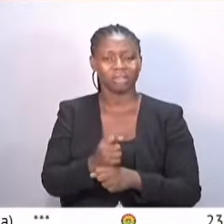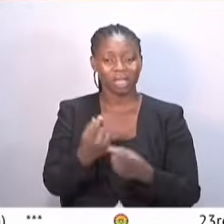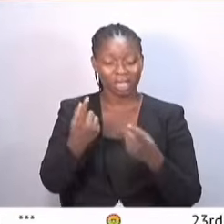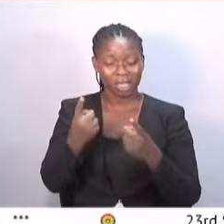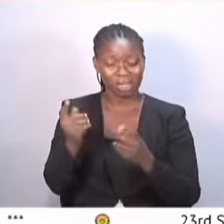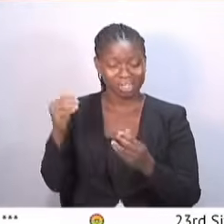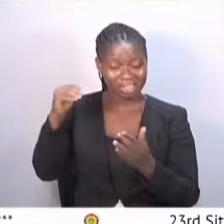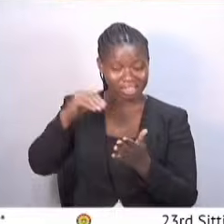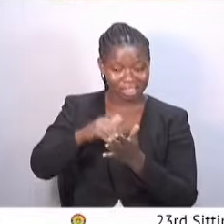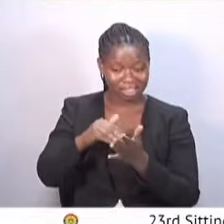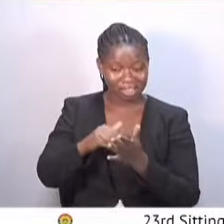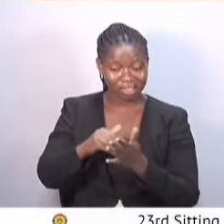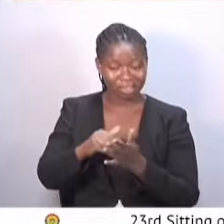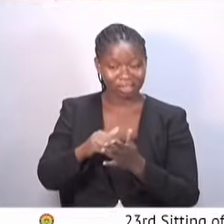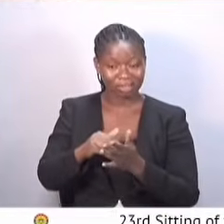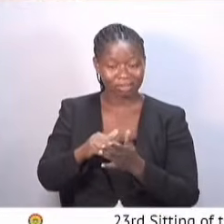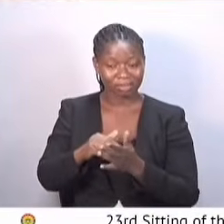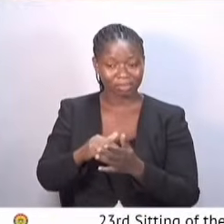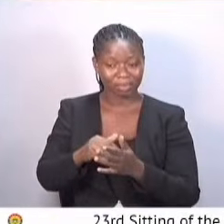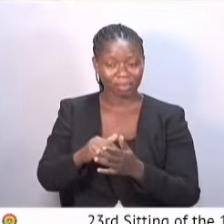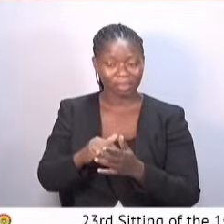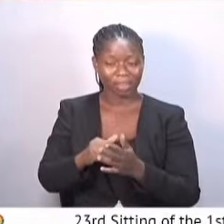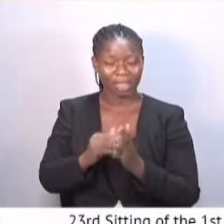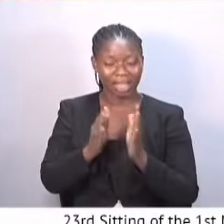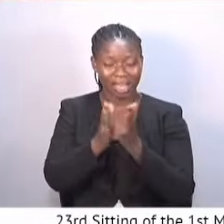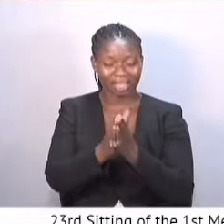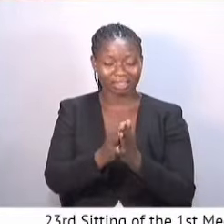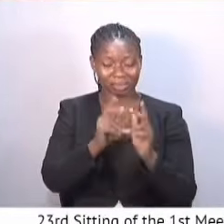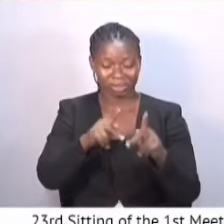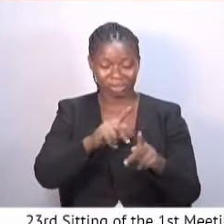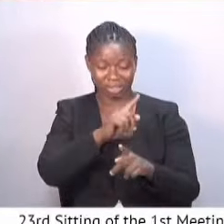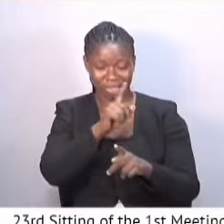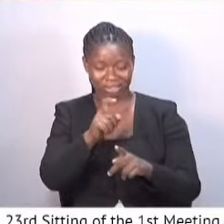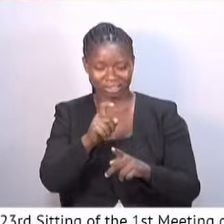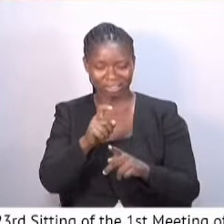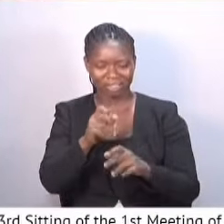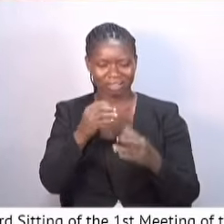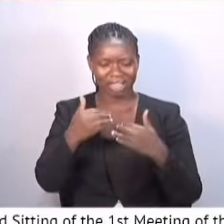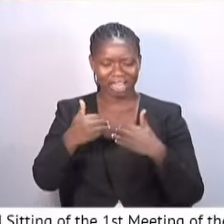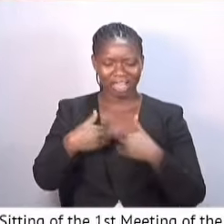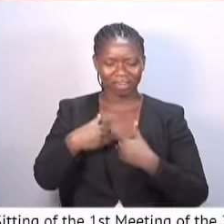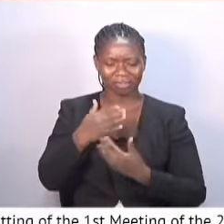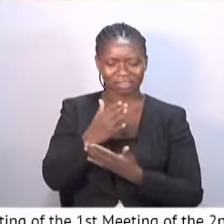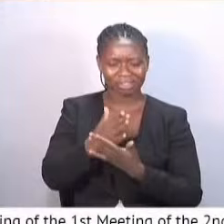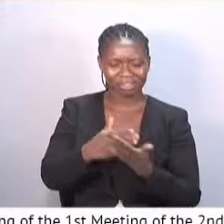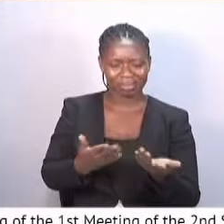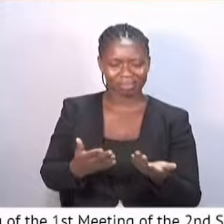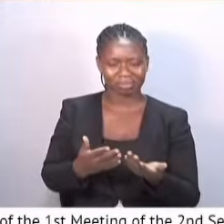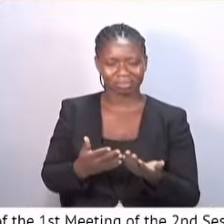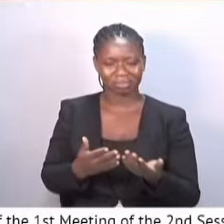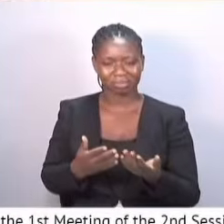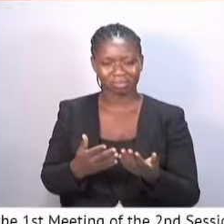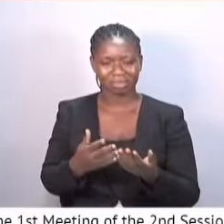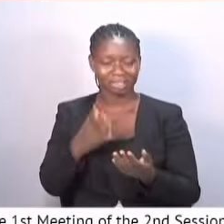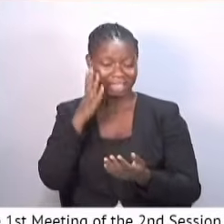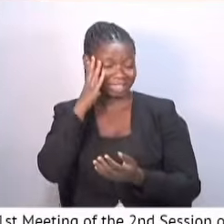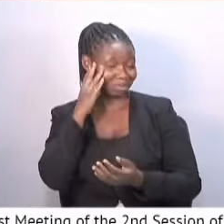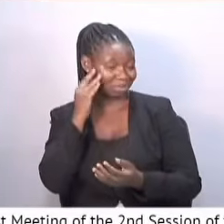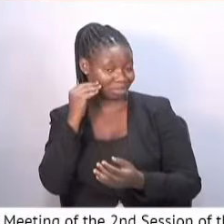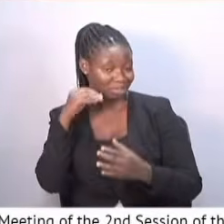went further to call on the questioner that if they have some input, since they are experts